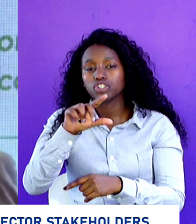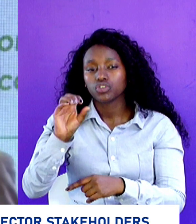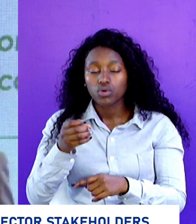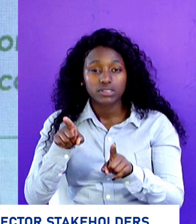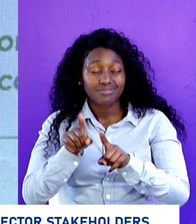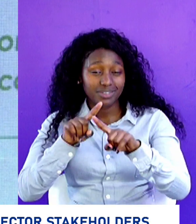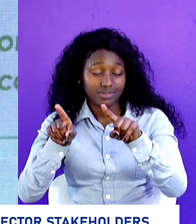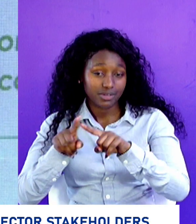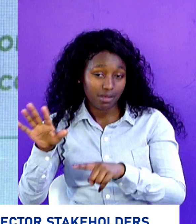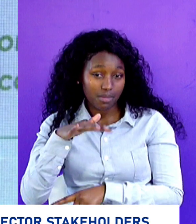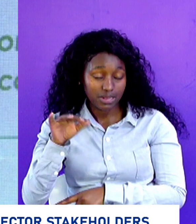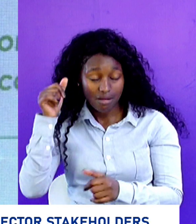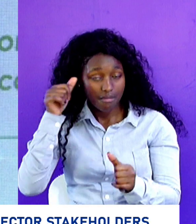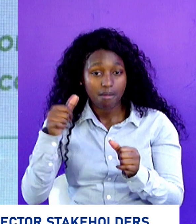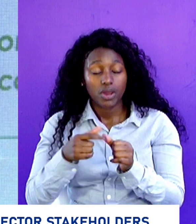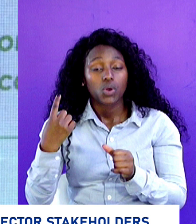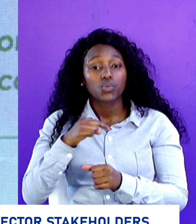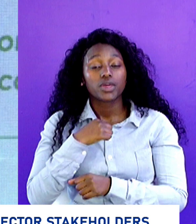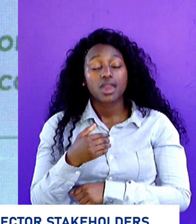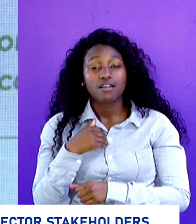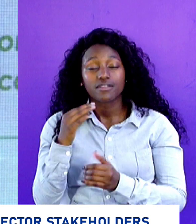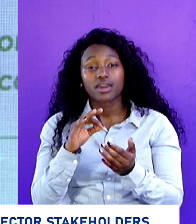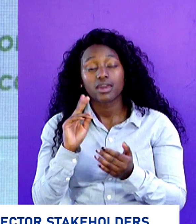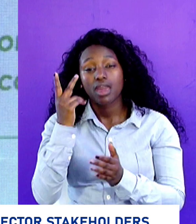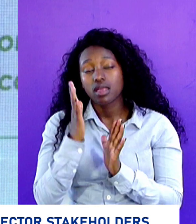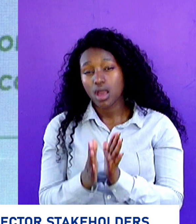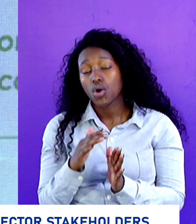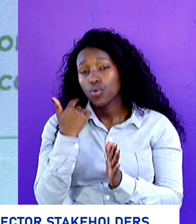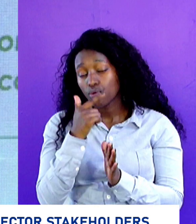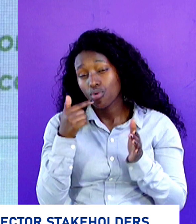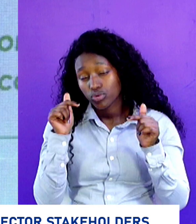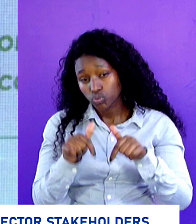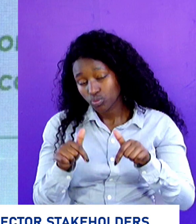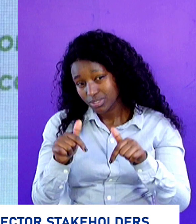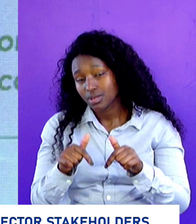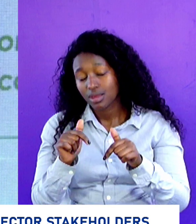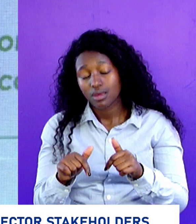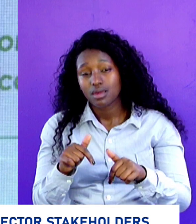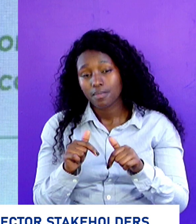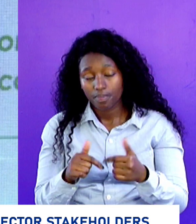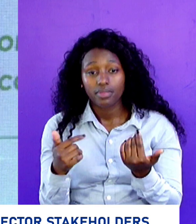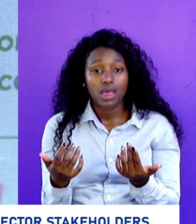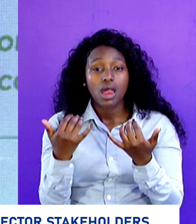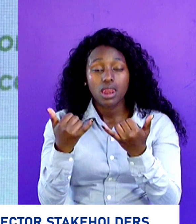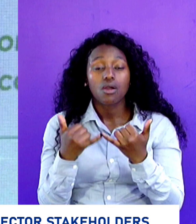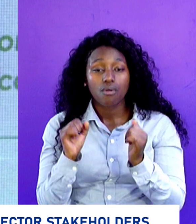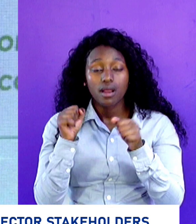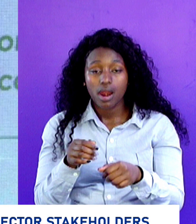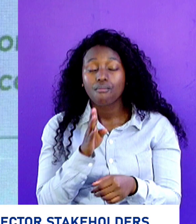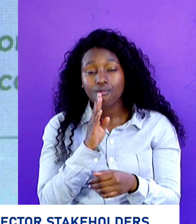Please, there are Kenyans who today have a mechanism for them to borrow